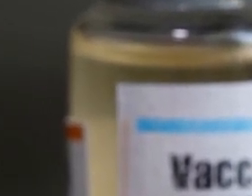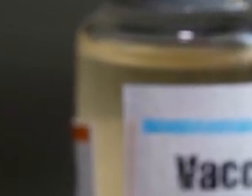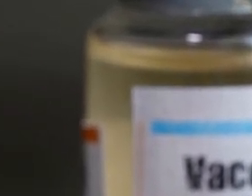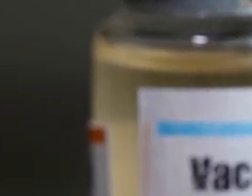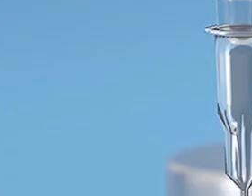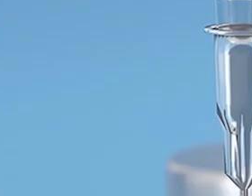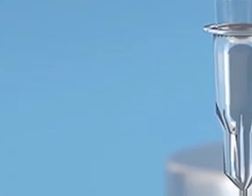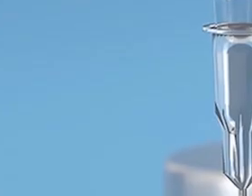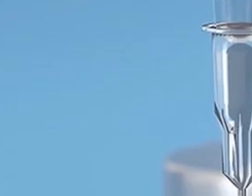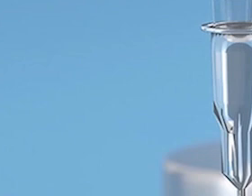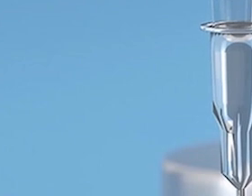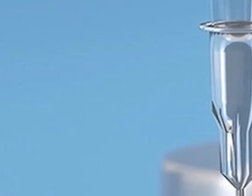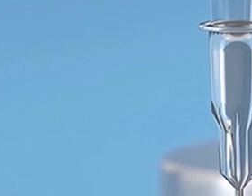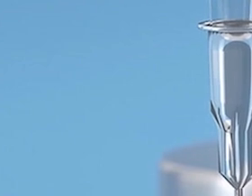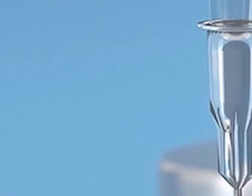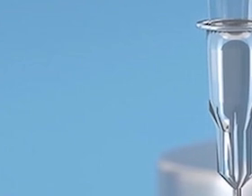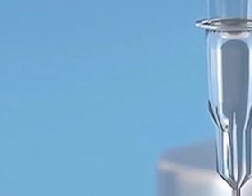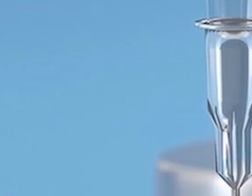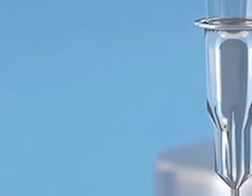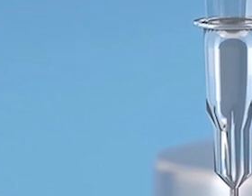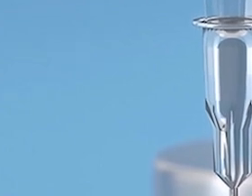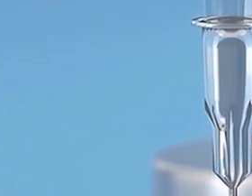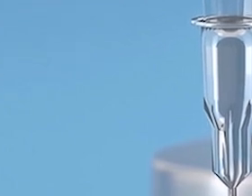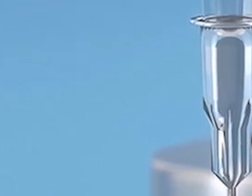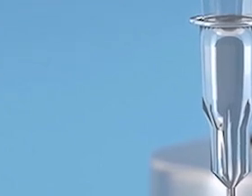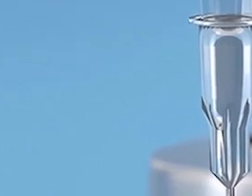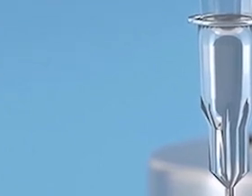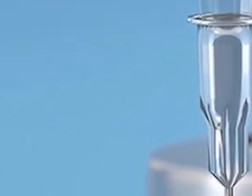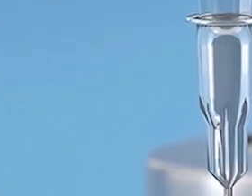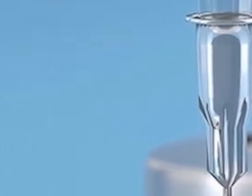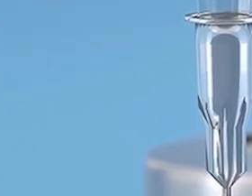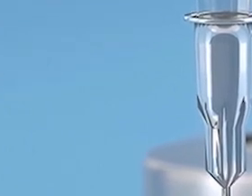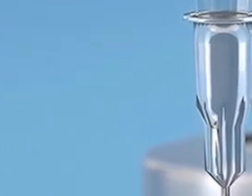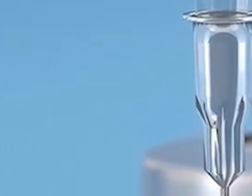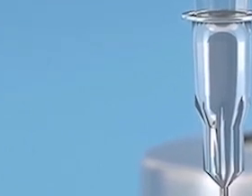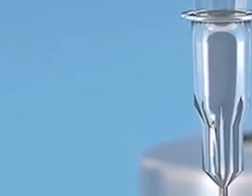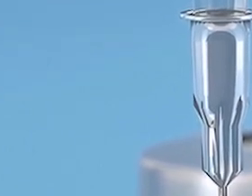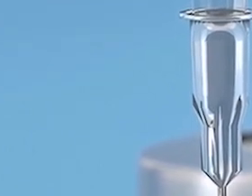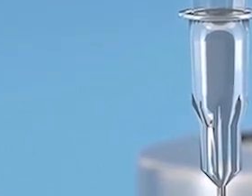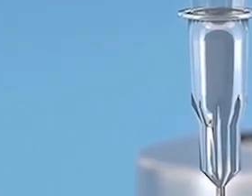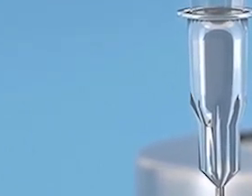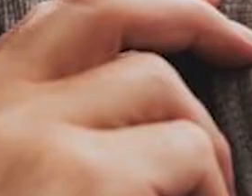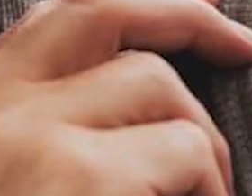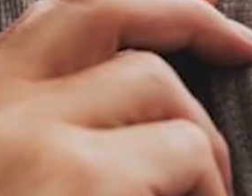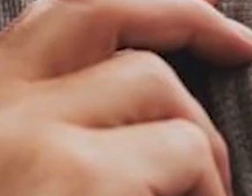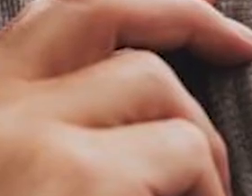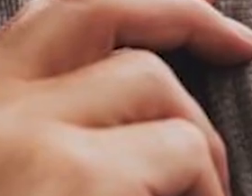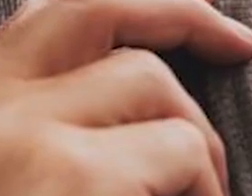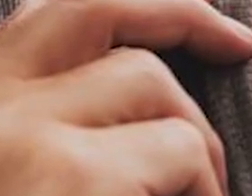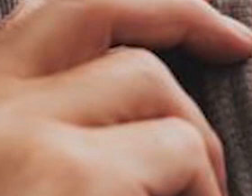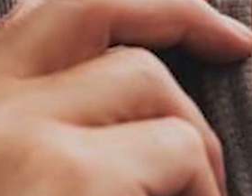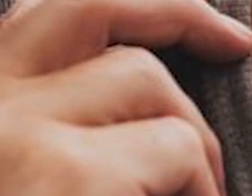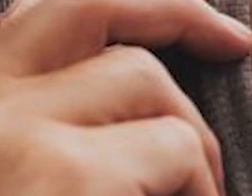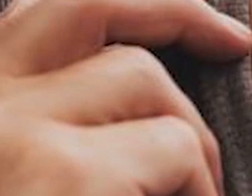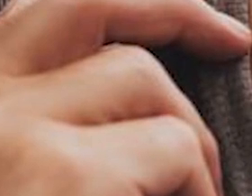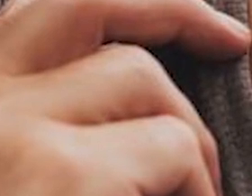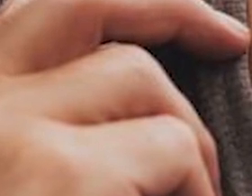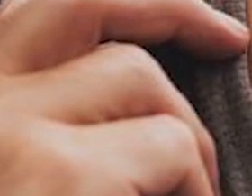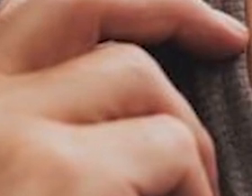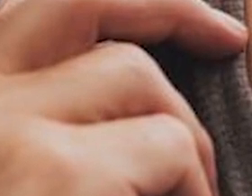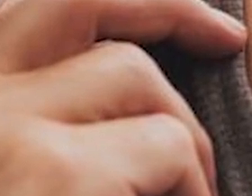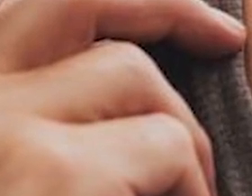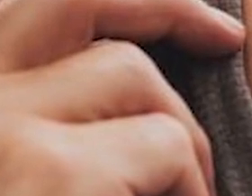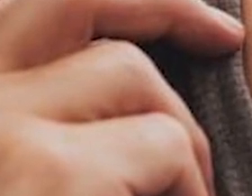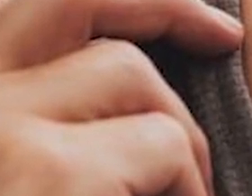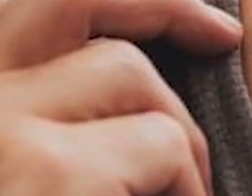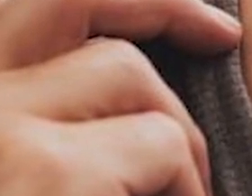vaccine rollout plan. Within this first phase of the program, priority will be given, Madam Speaker, to the following groups and individuals. And this again is not